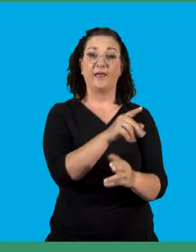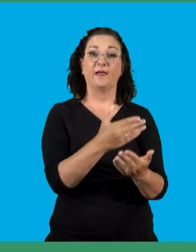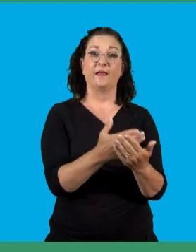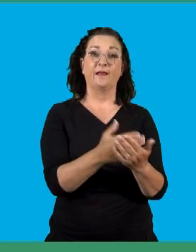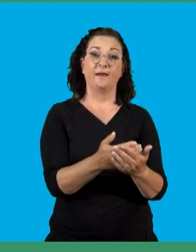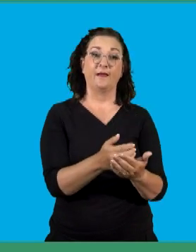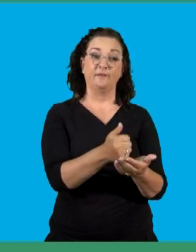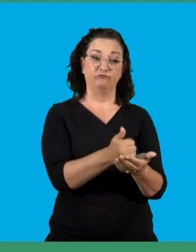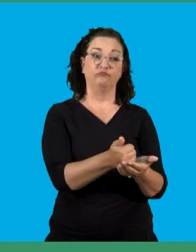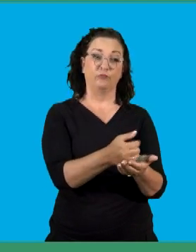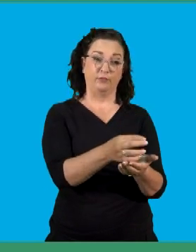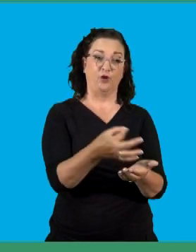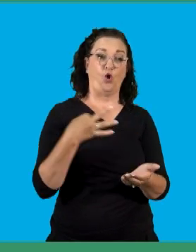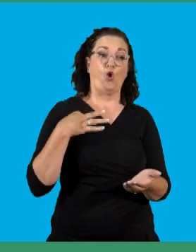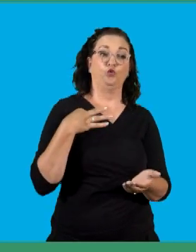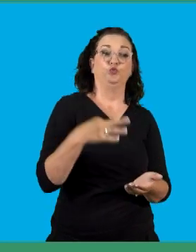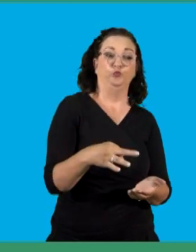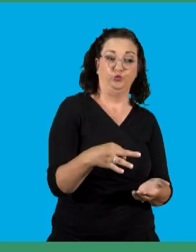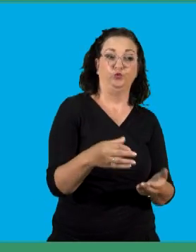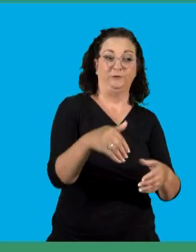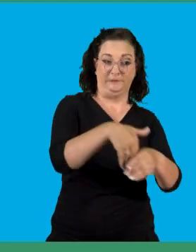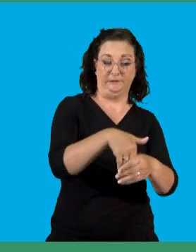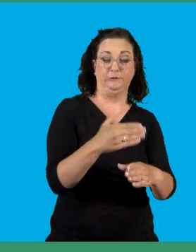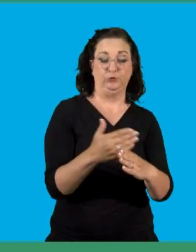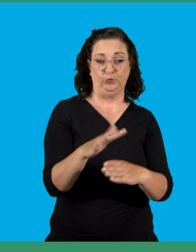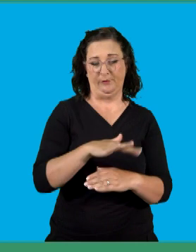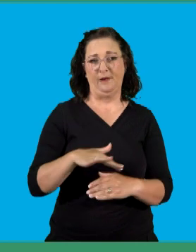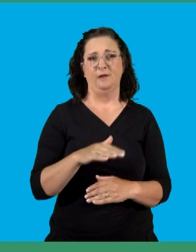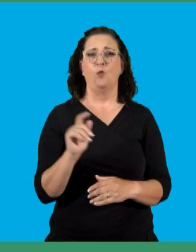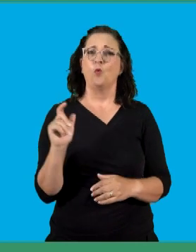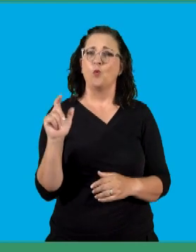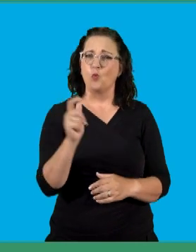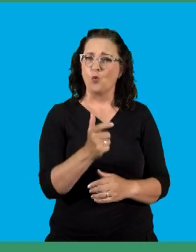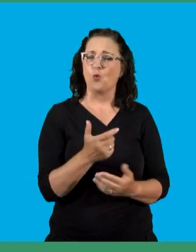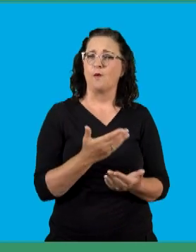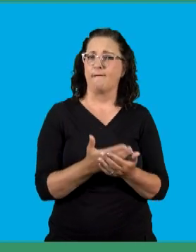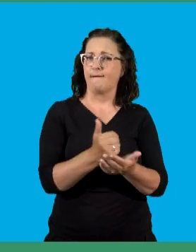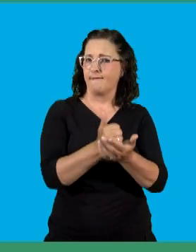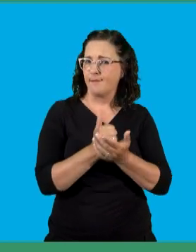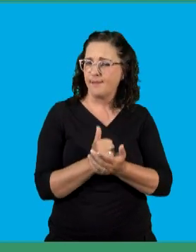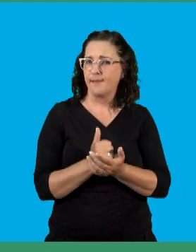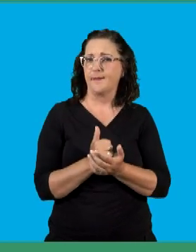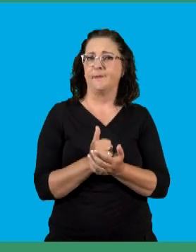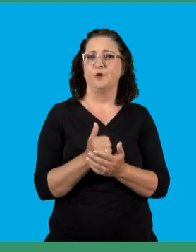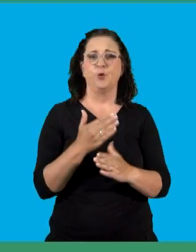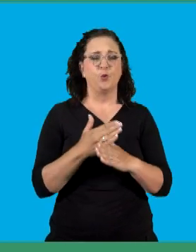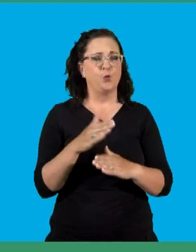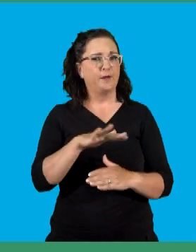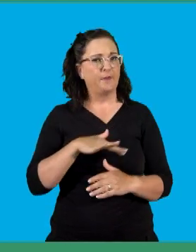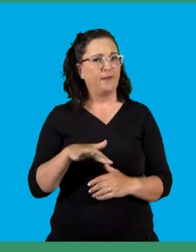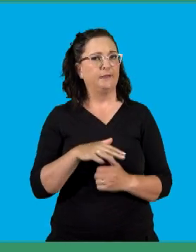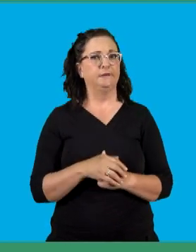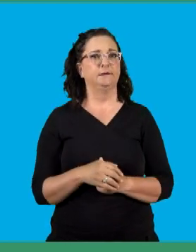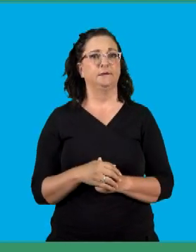So if we include everybody in the workplace, so everybody's opinions, everybody's contributions in the workplace